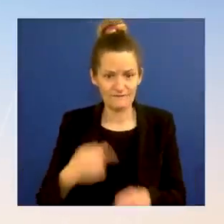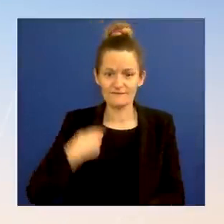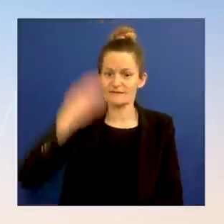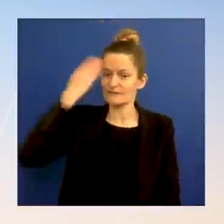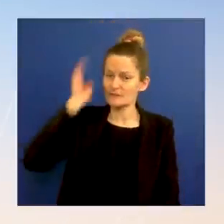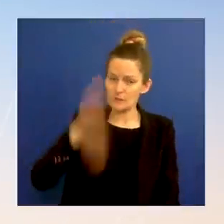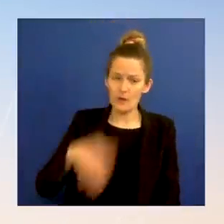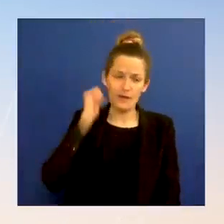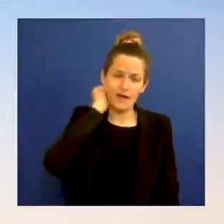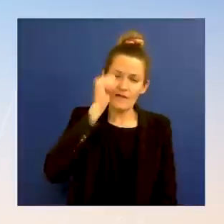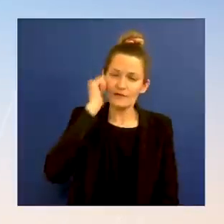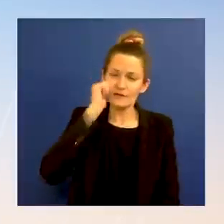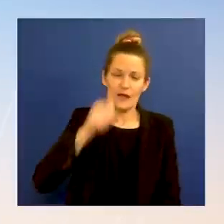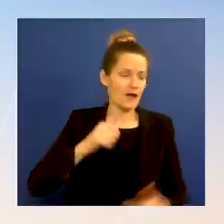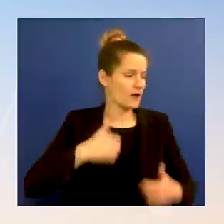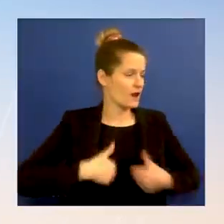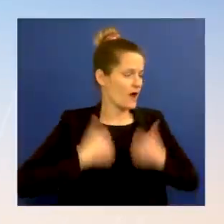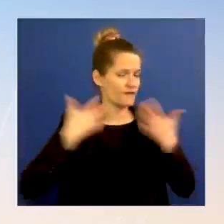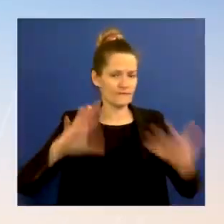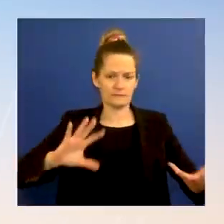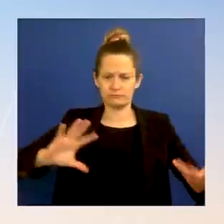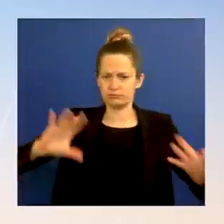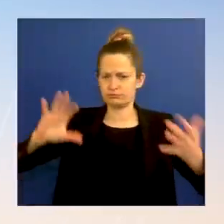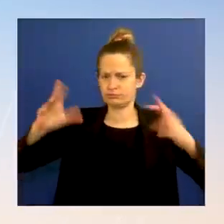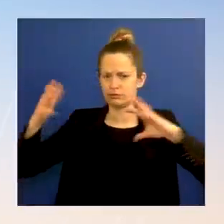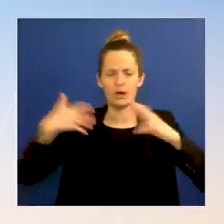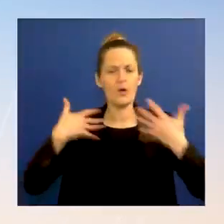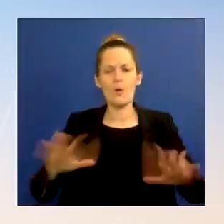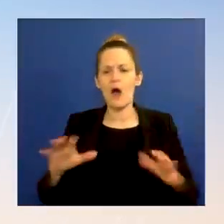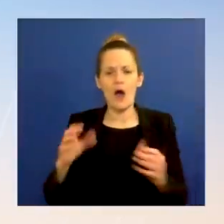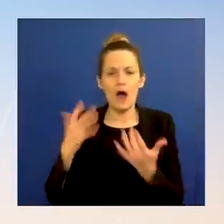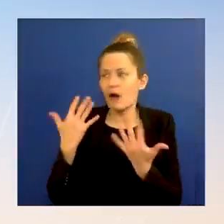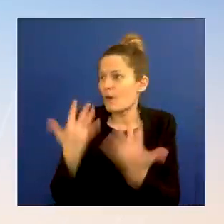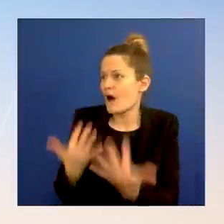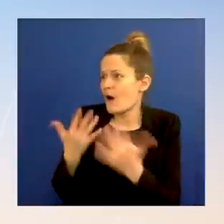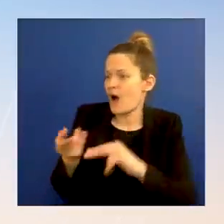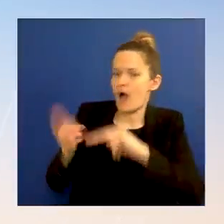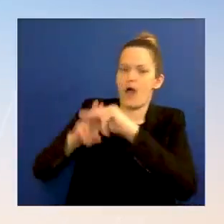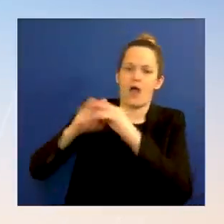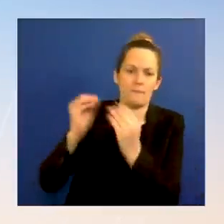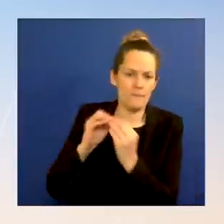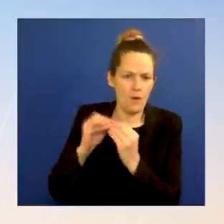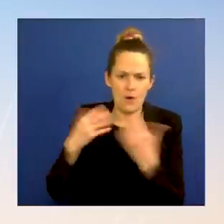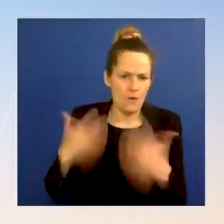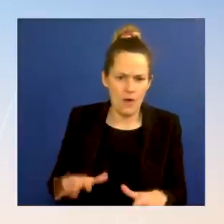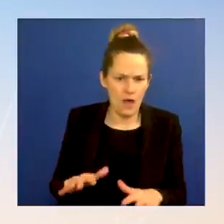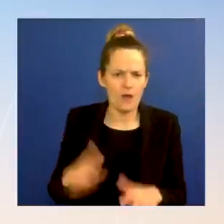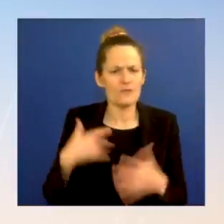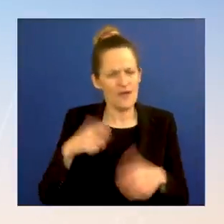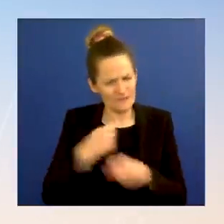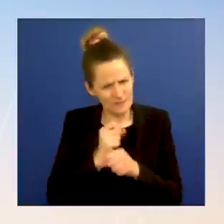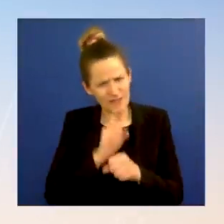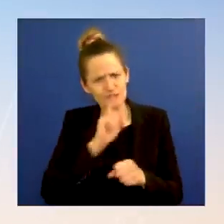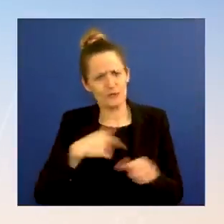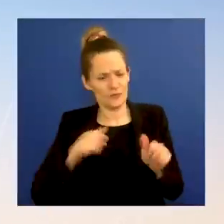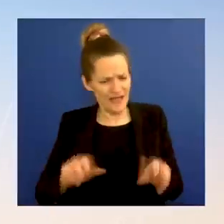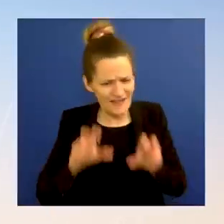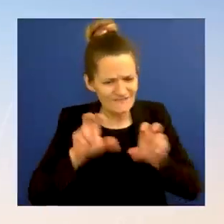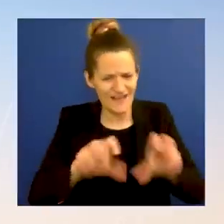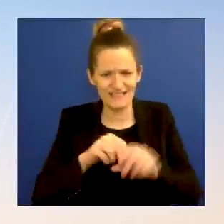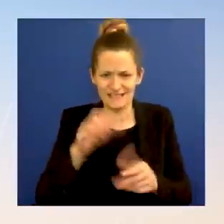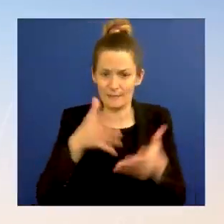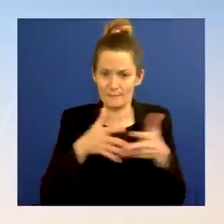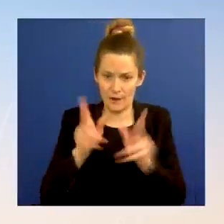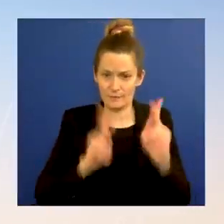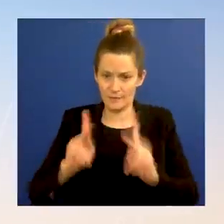to wait on investing now and keeping people protected. Also, just wanted to give you a preview of the week ahead. On Tuesday, the President